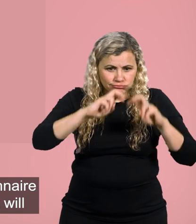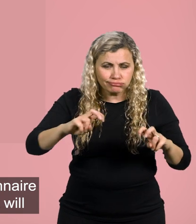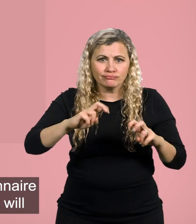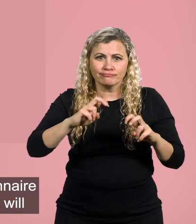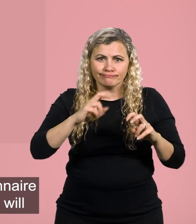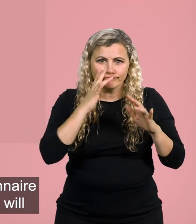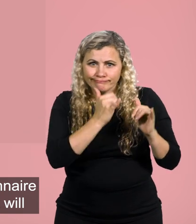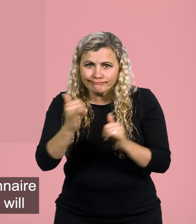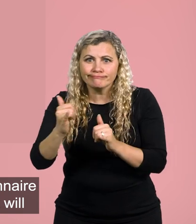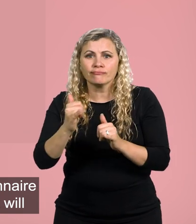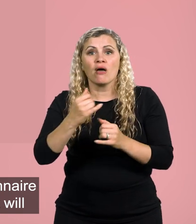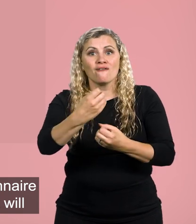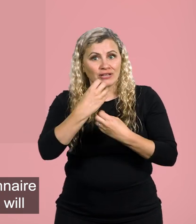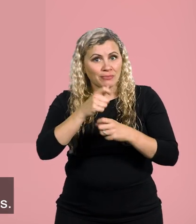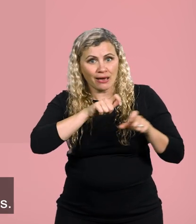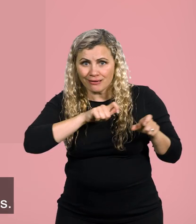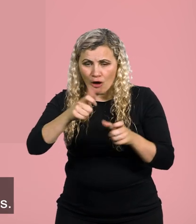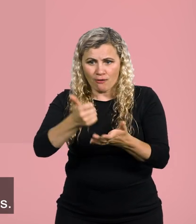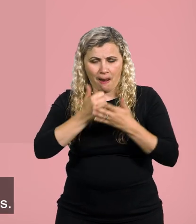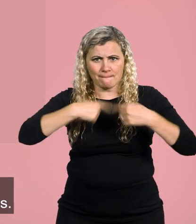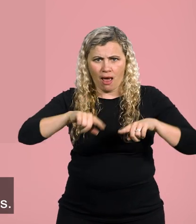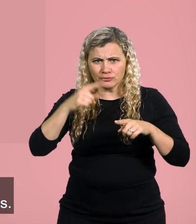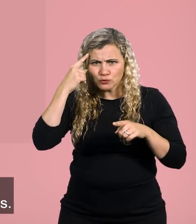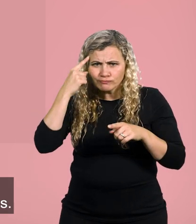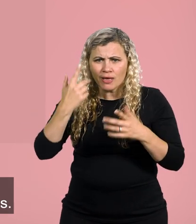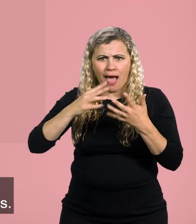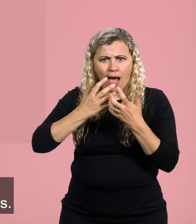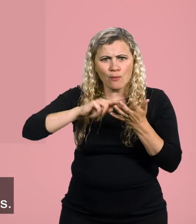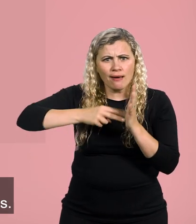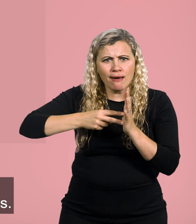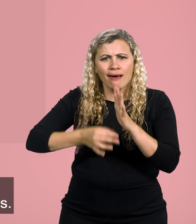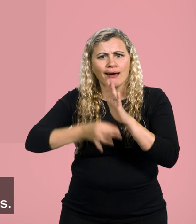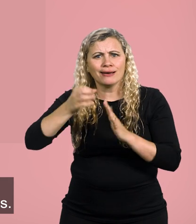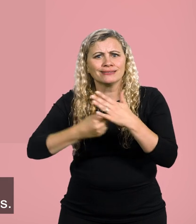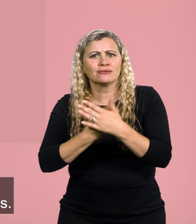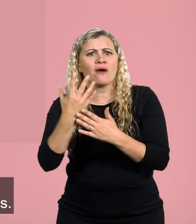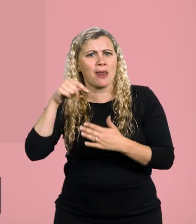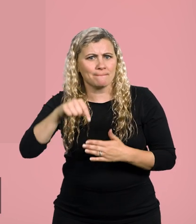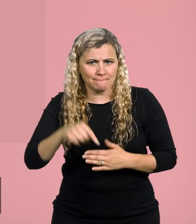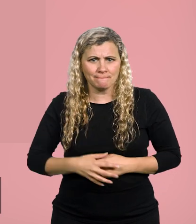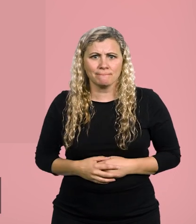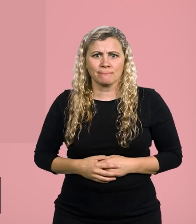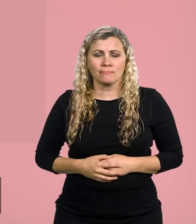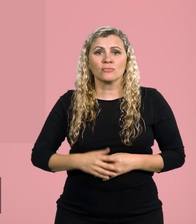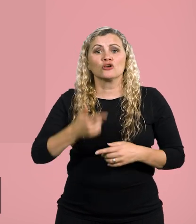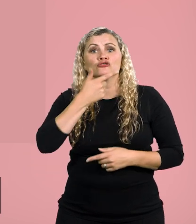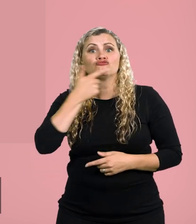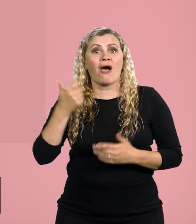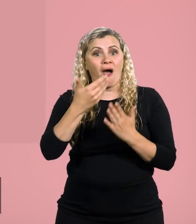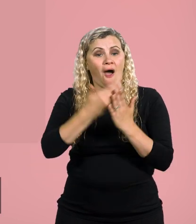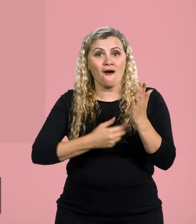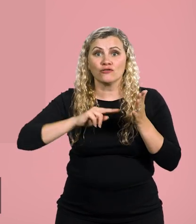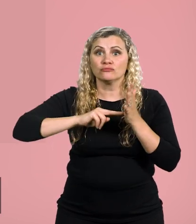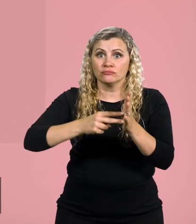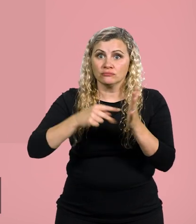questionnaire will be analyzed and your feedback will continue to inform the development of the new strategies once the draft